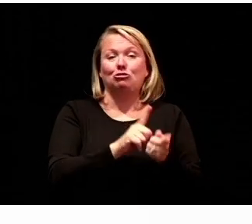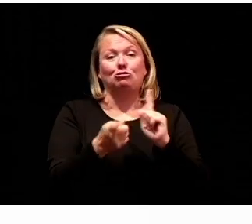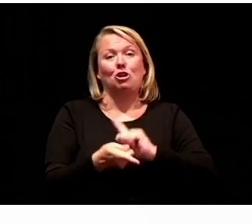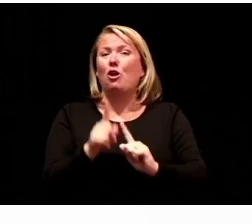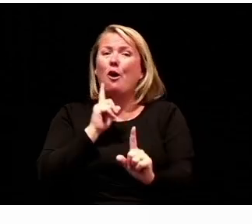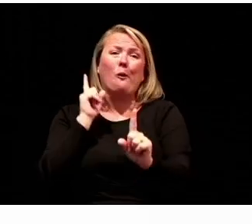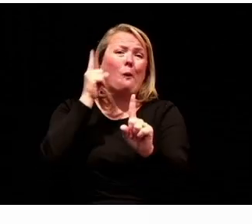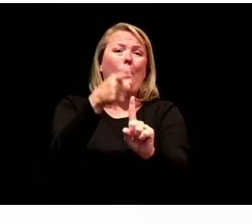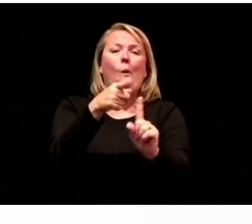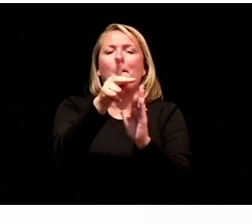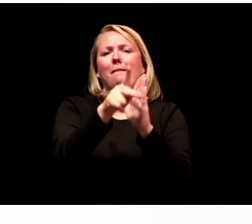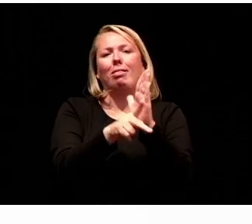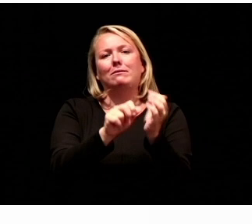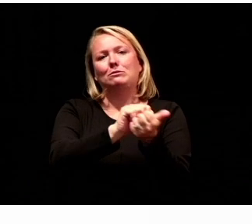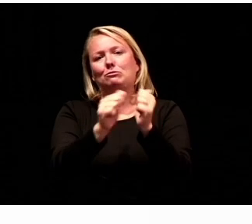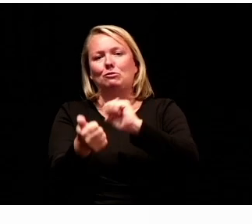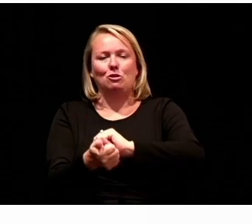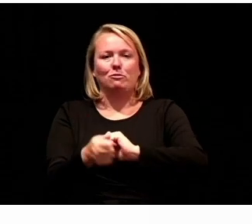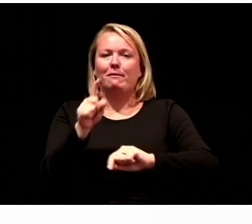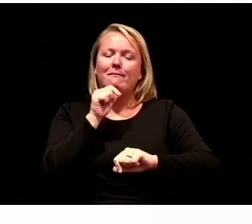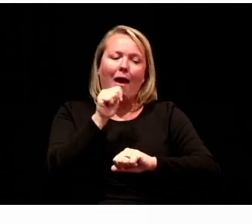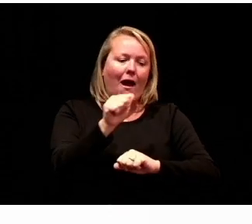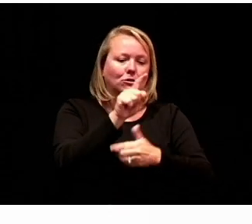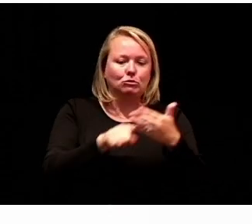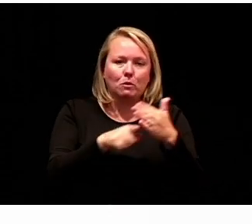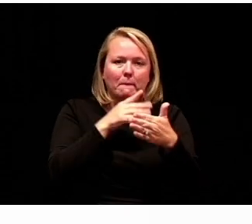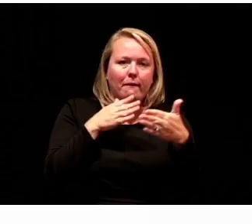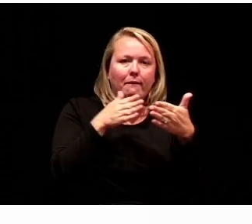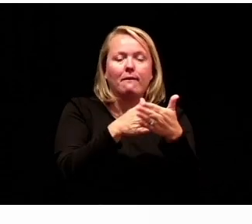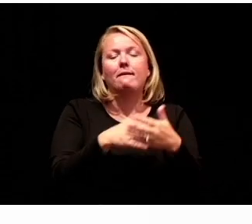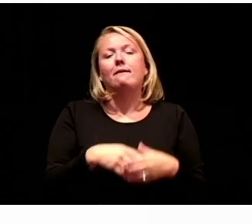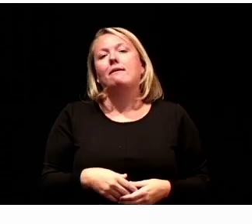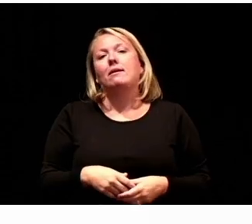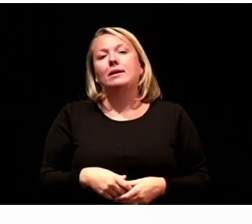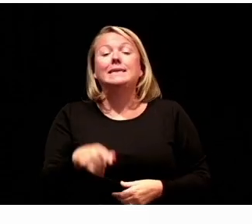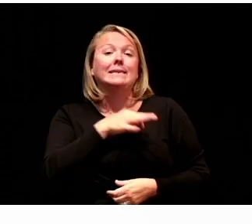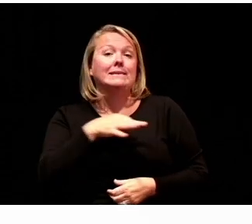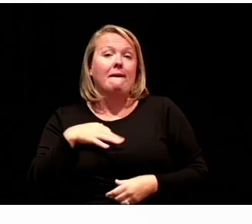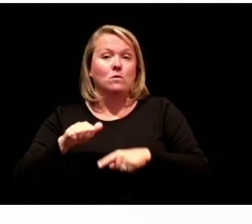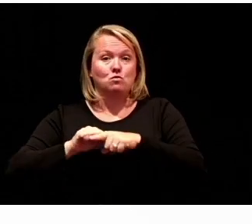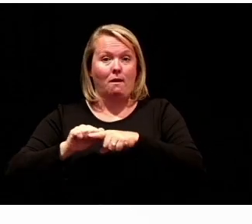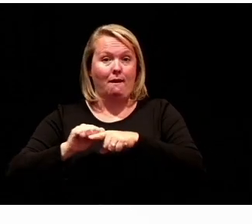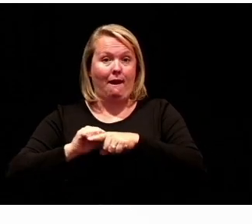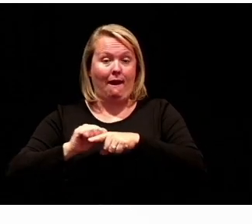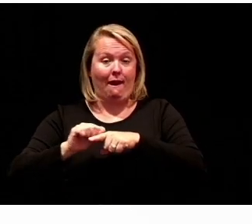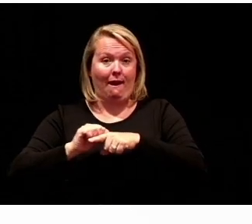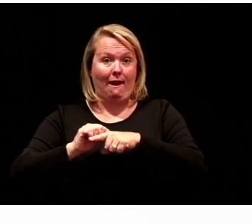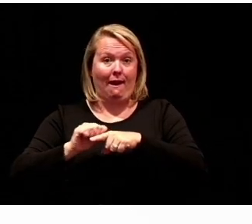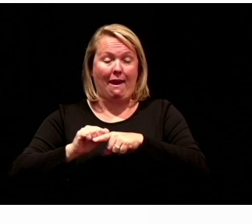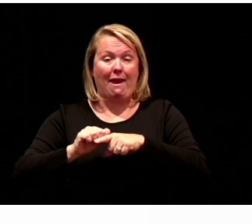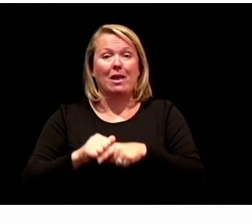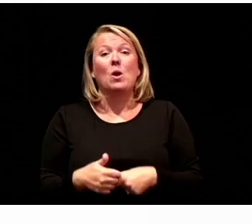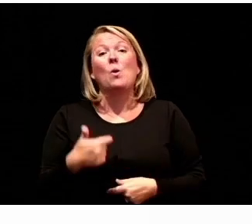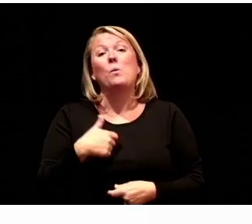bedroom rule, but many of those families and those testers that we had were denied from the entire complex because